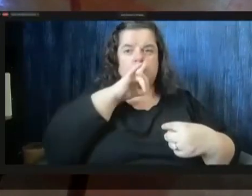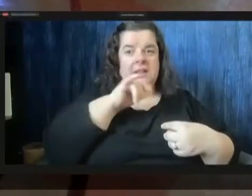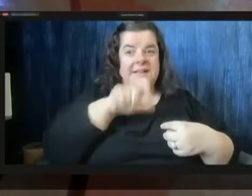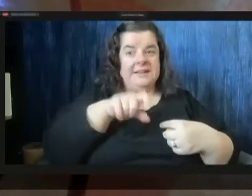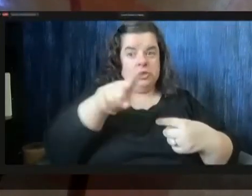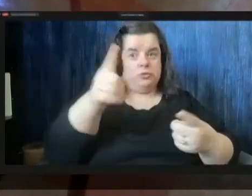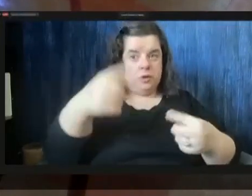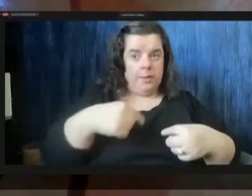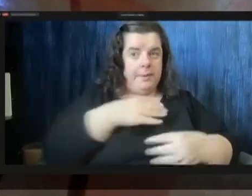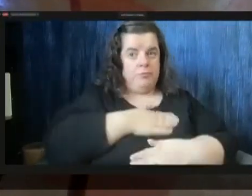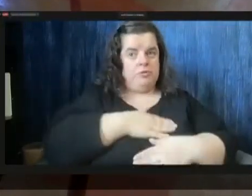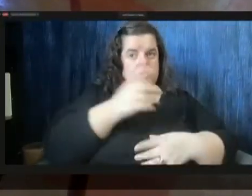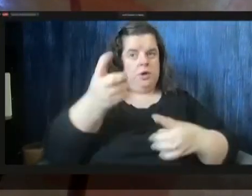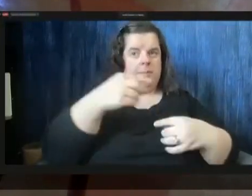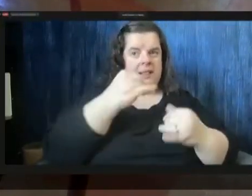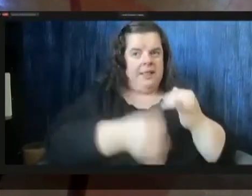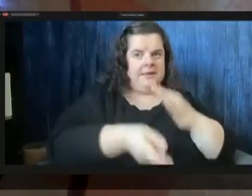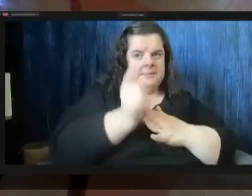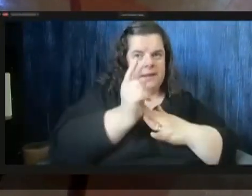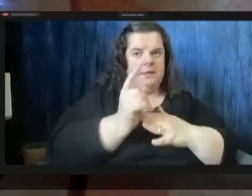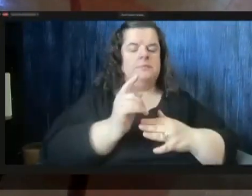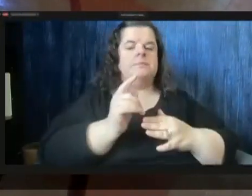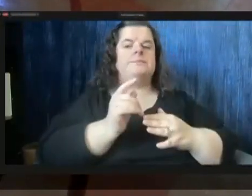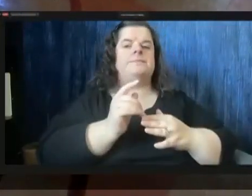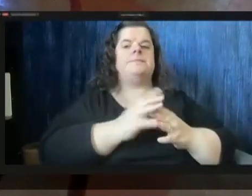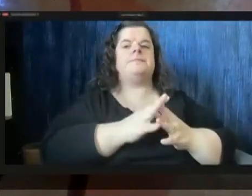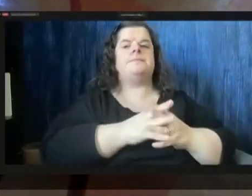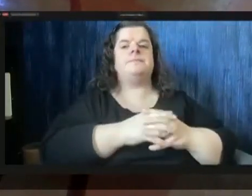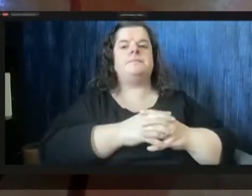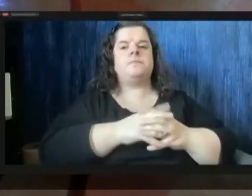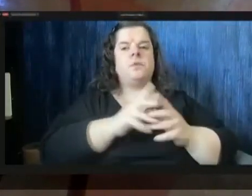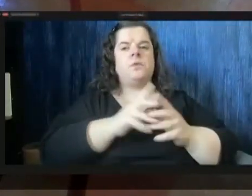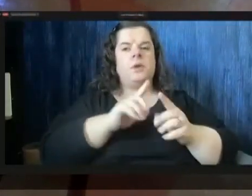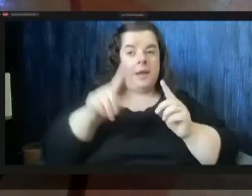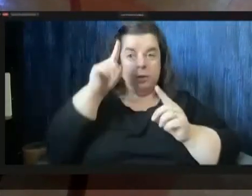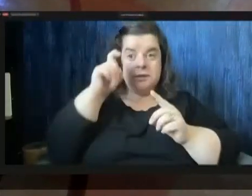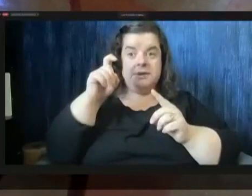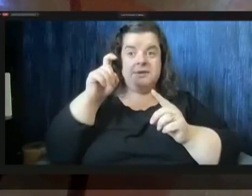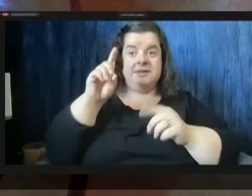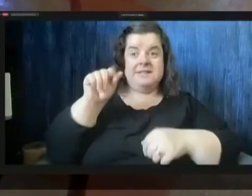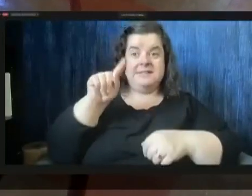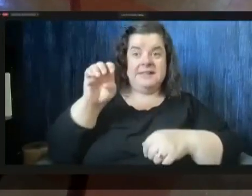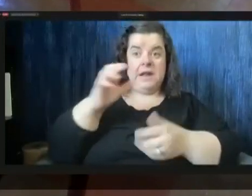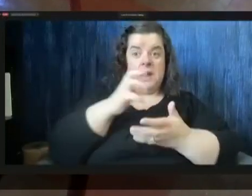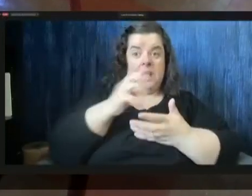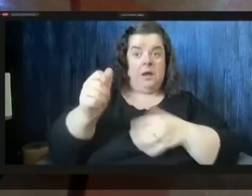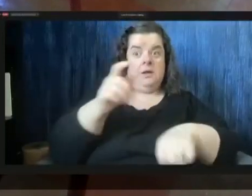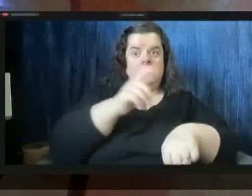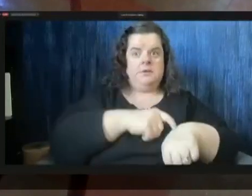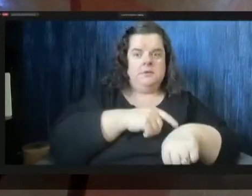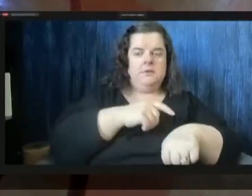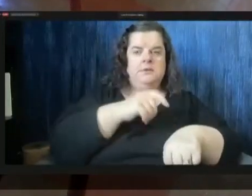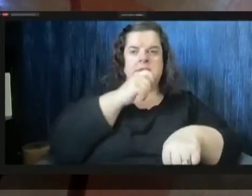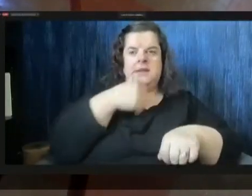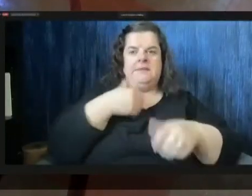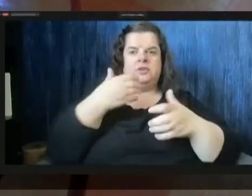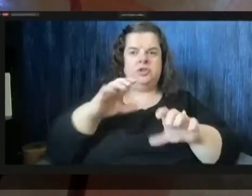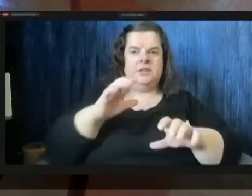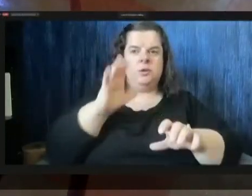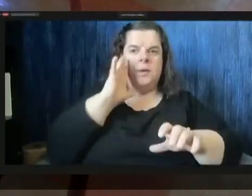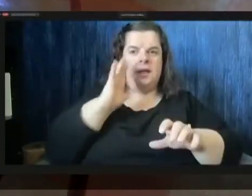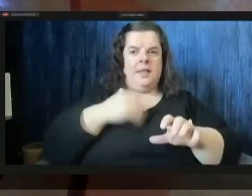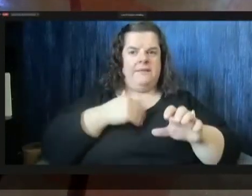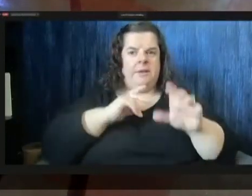appreciate you coming last minute like this. But it was because the date got away from me and I didn't have a chance to really. So we are going to have a public